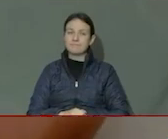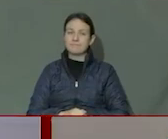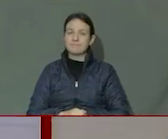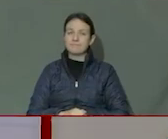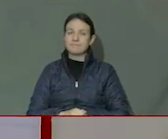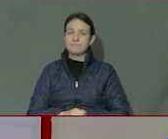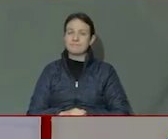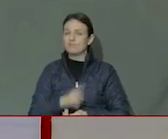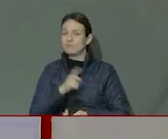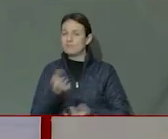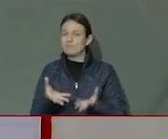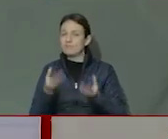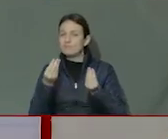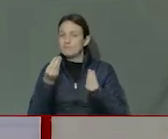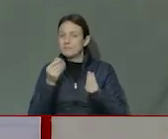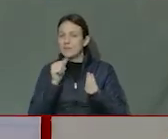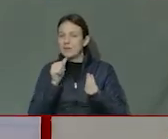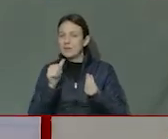What do you get?